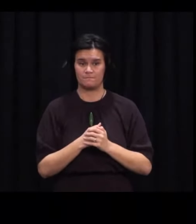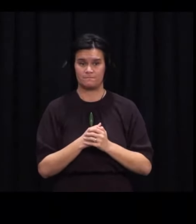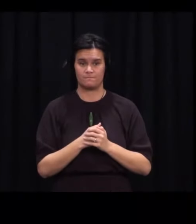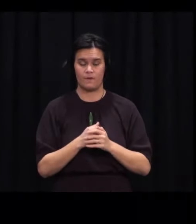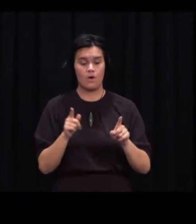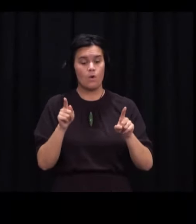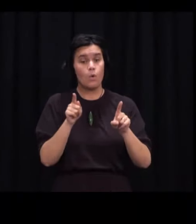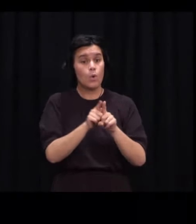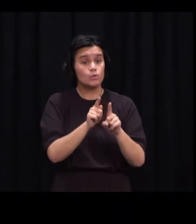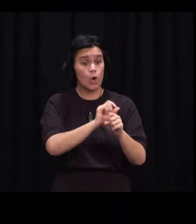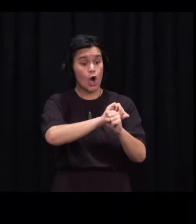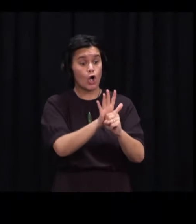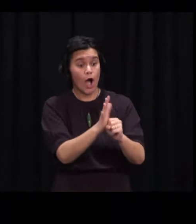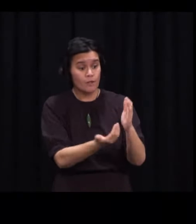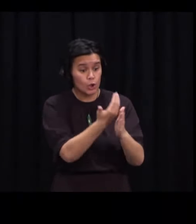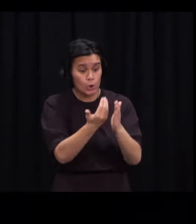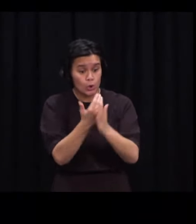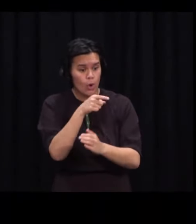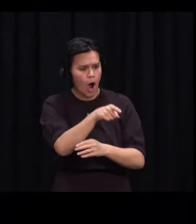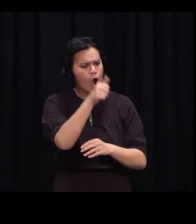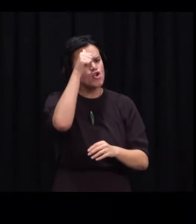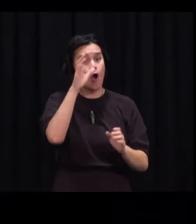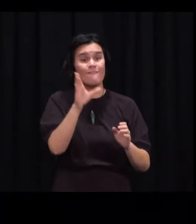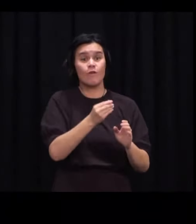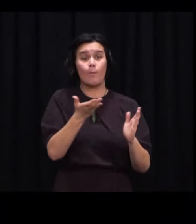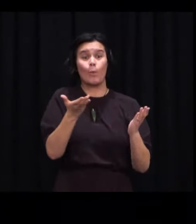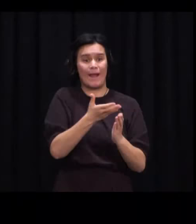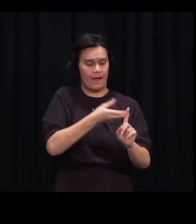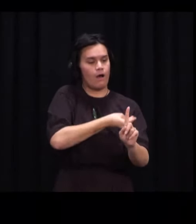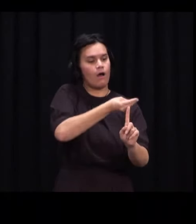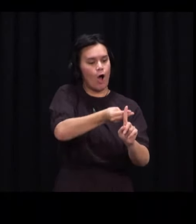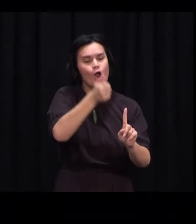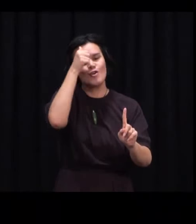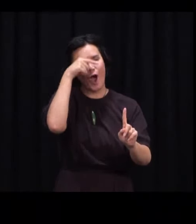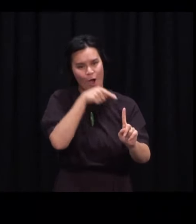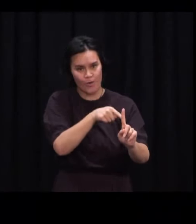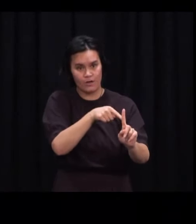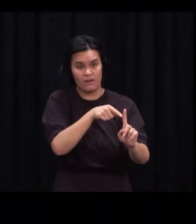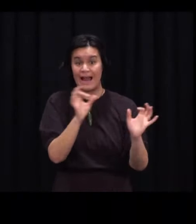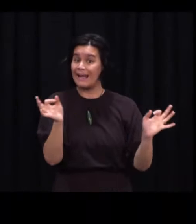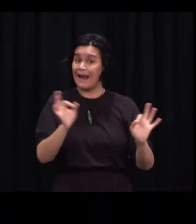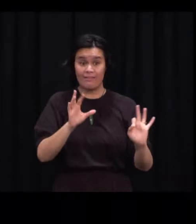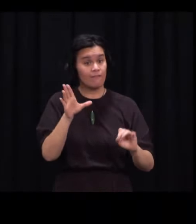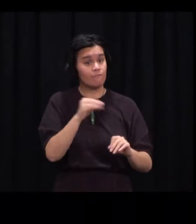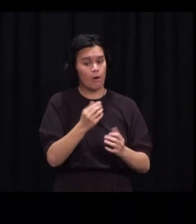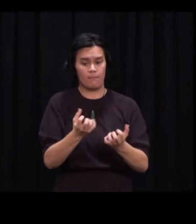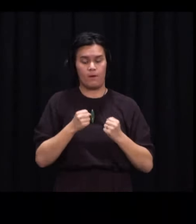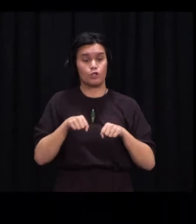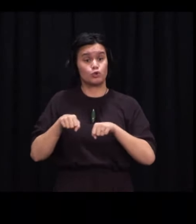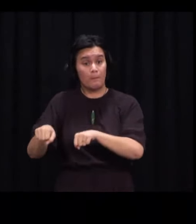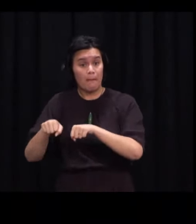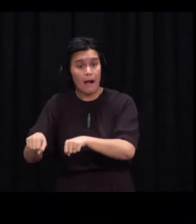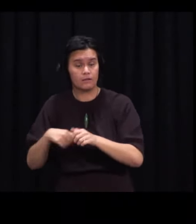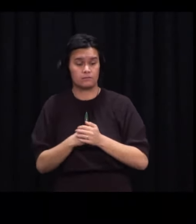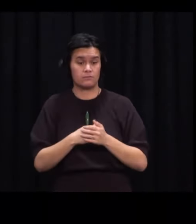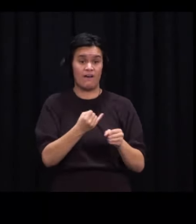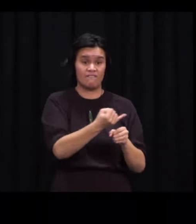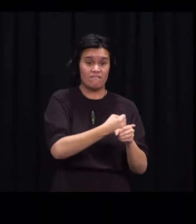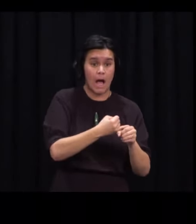where we've been able to establish a link, none have resulted from people accessing essential services. This tells us that infection